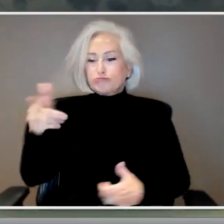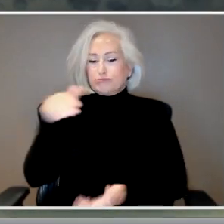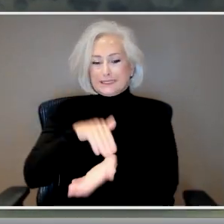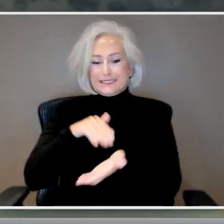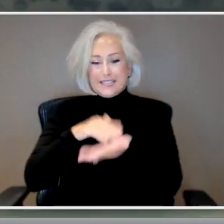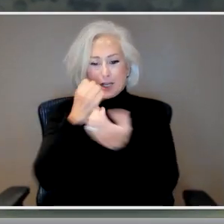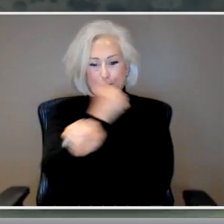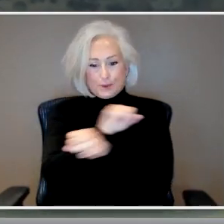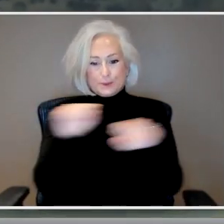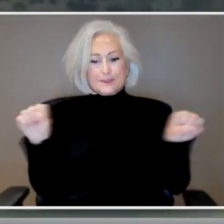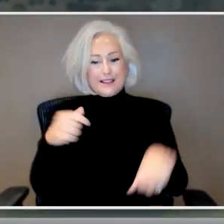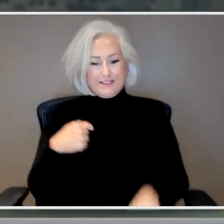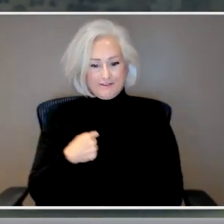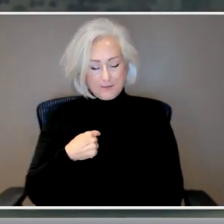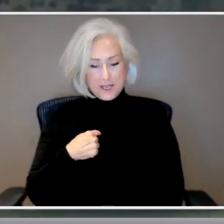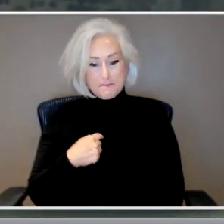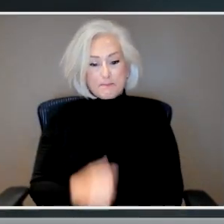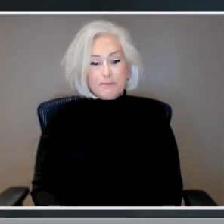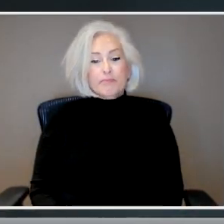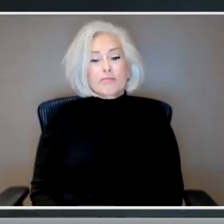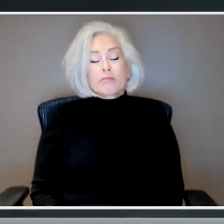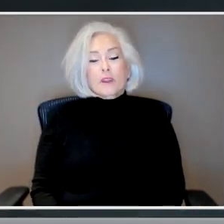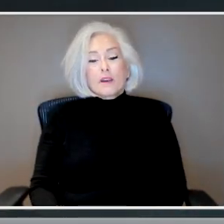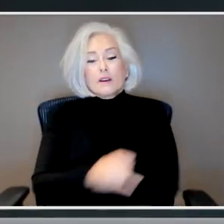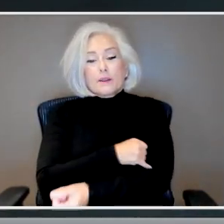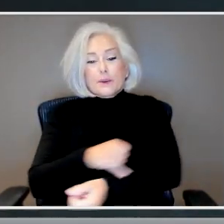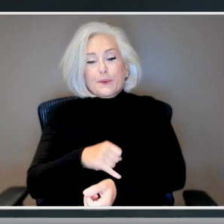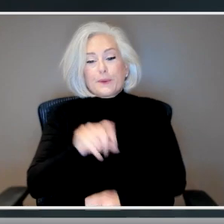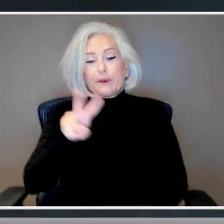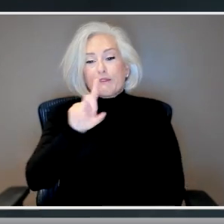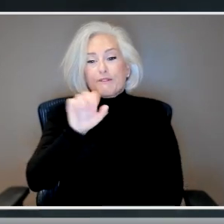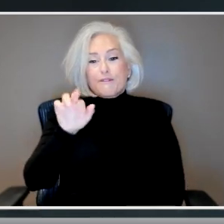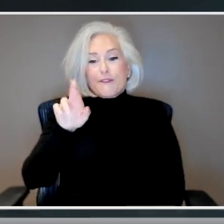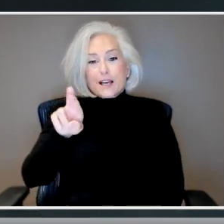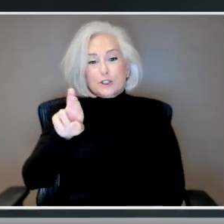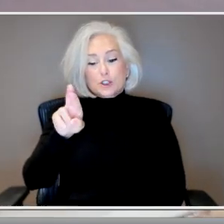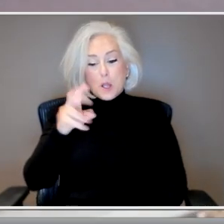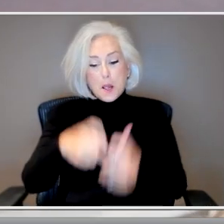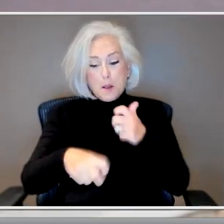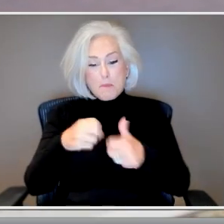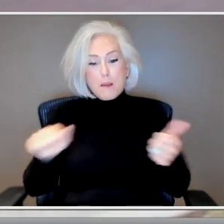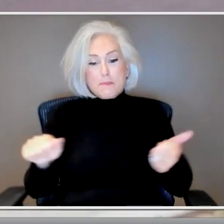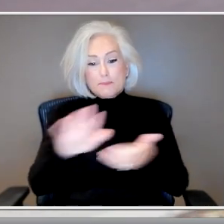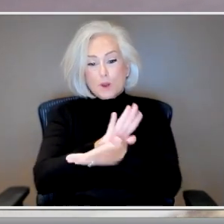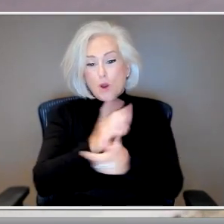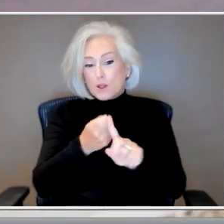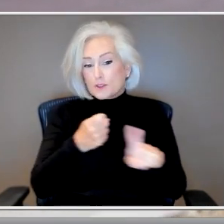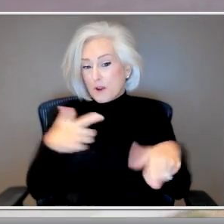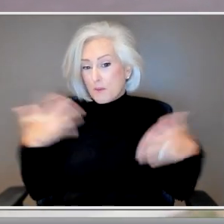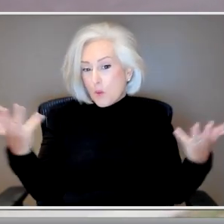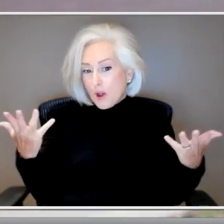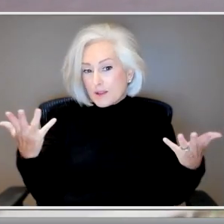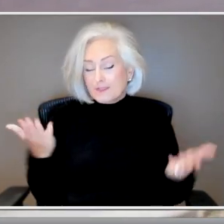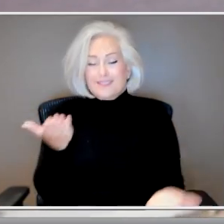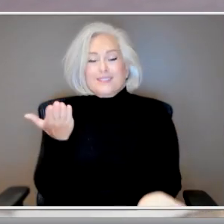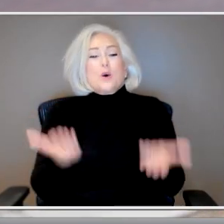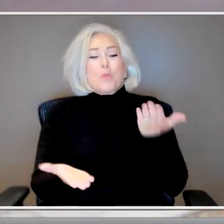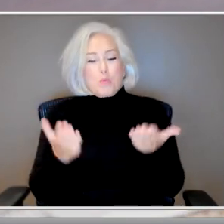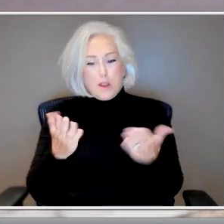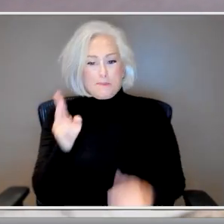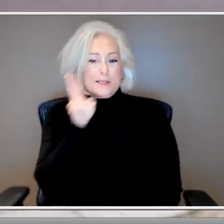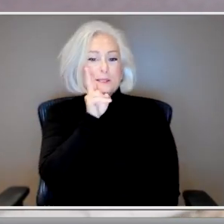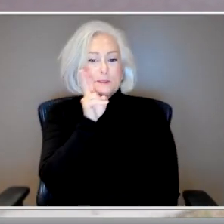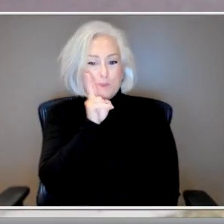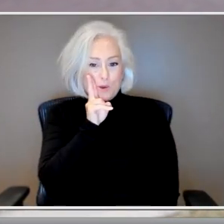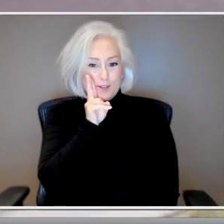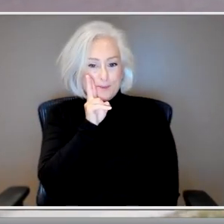Doctors say the vascular problems that nearly killed her were likely caused by smoking. So with this second chance at life,